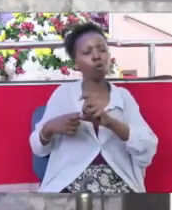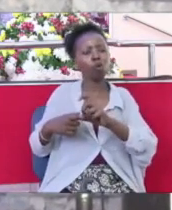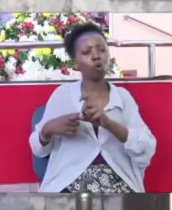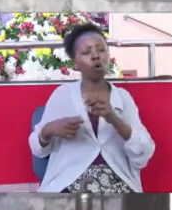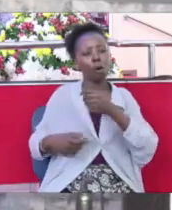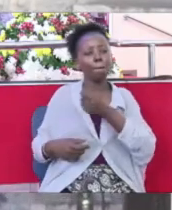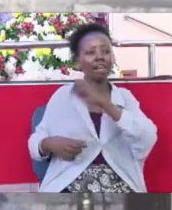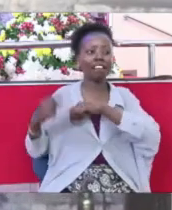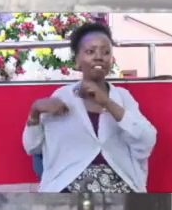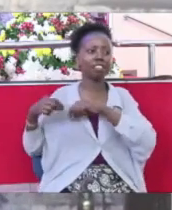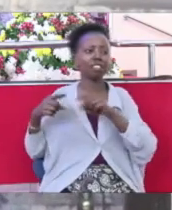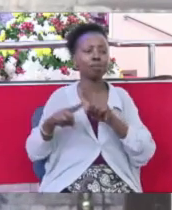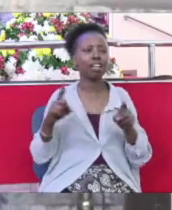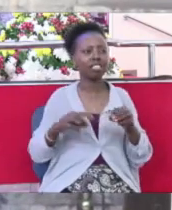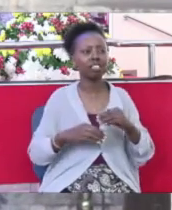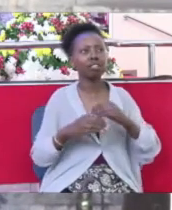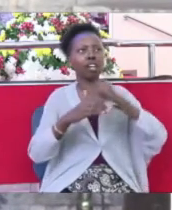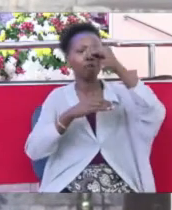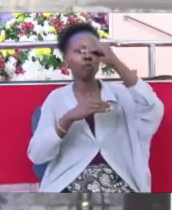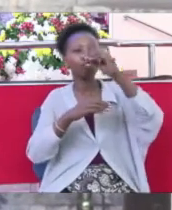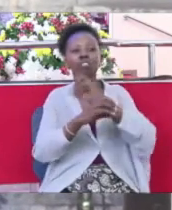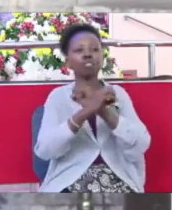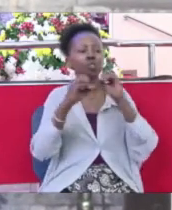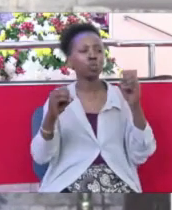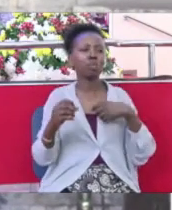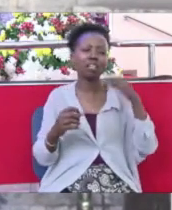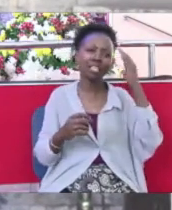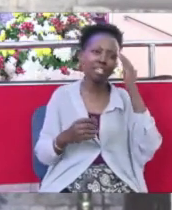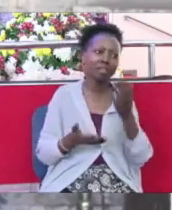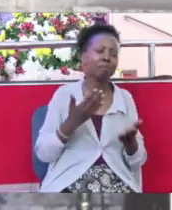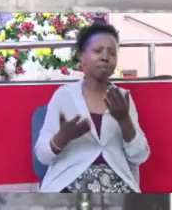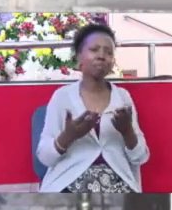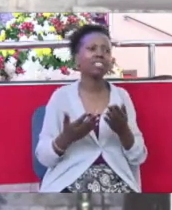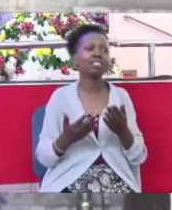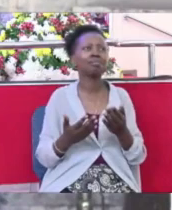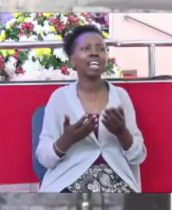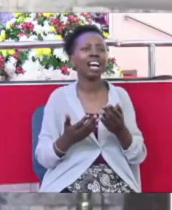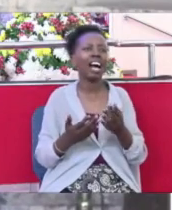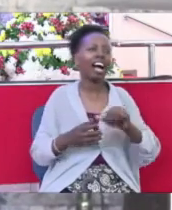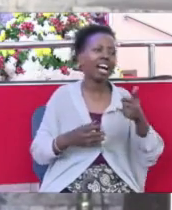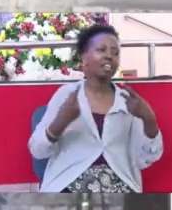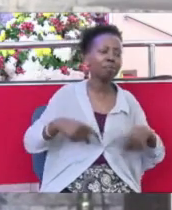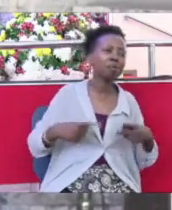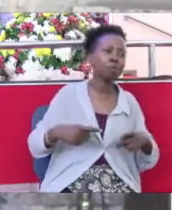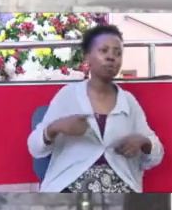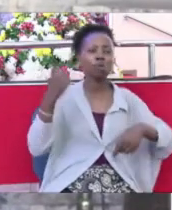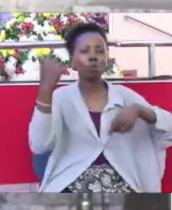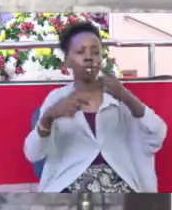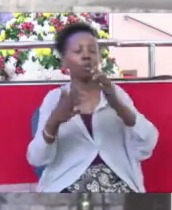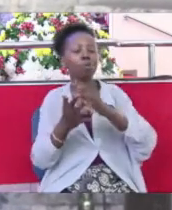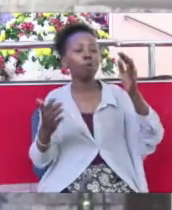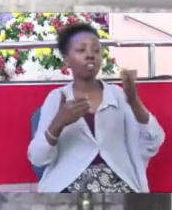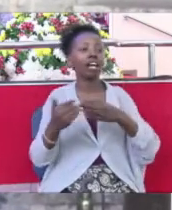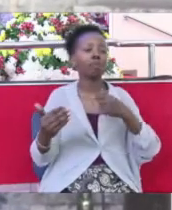singepewa singesongezwa cheo. And I thought that had been bypassed. Na nikadhani kwamba kama nimenyanyaswa ama imepitwa kando mimi. And